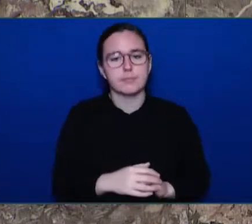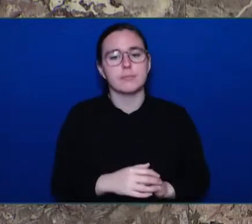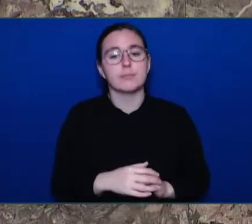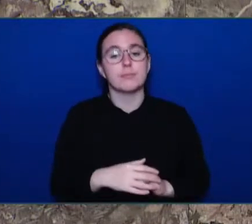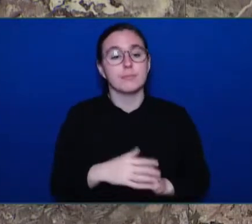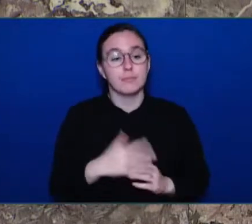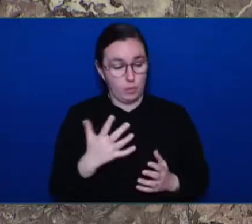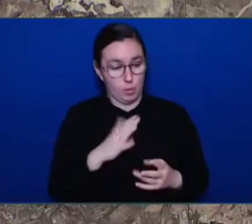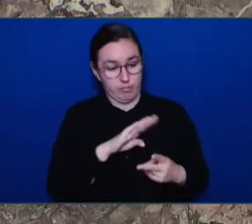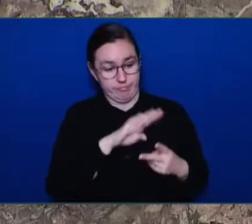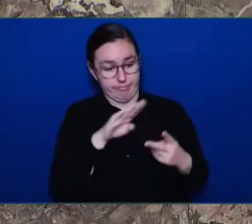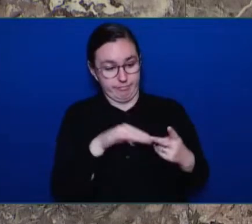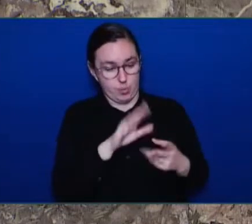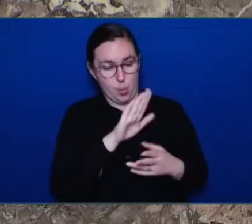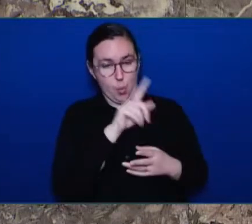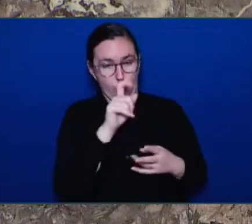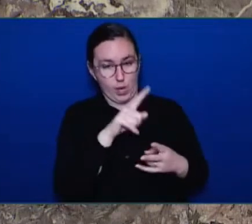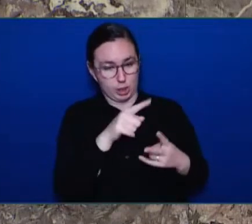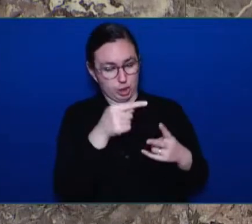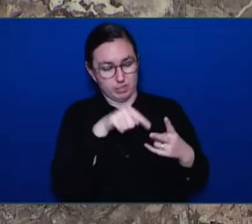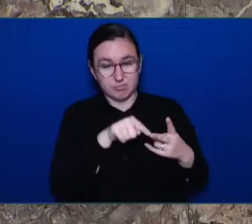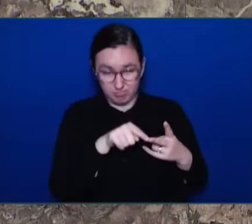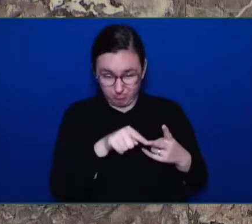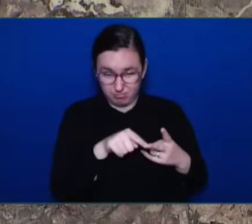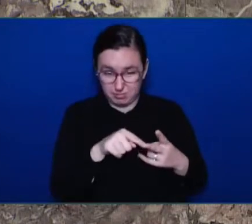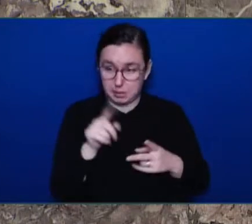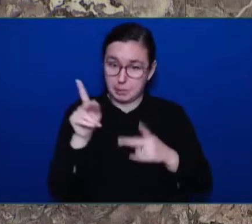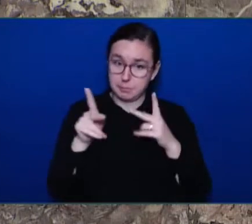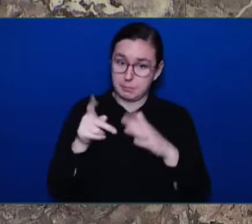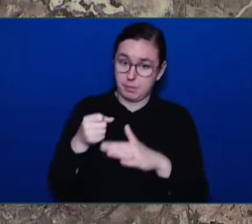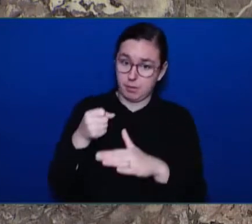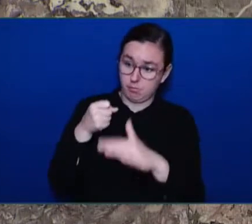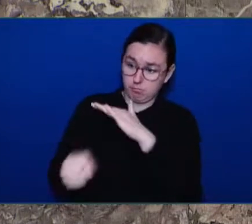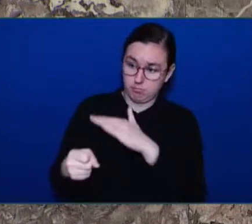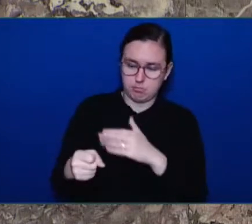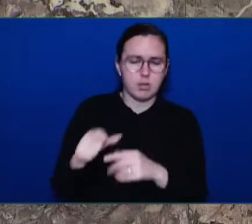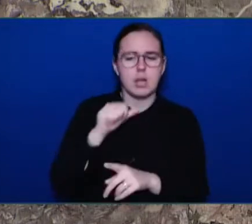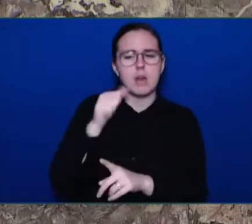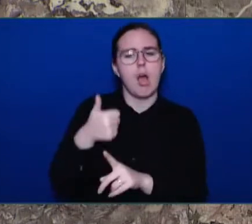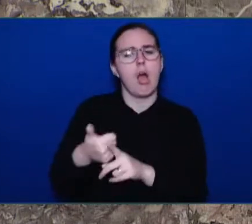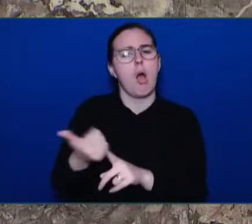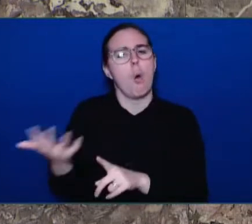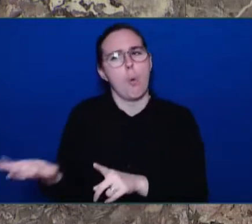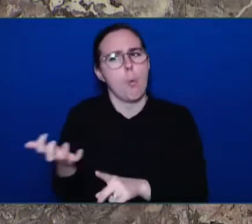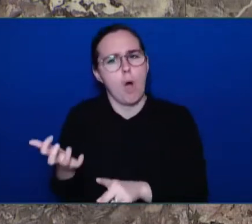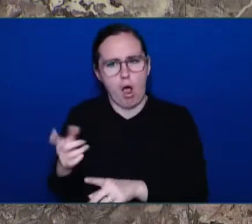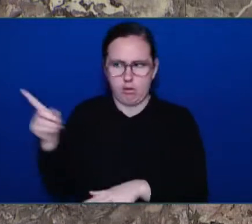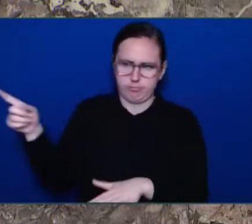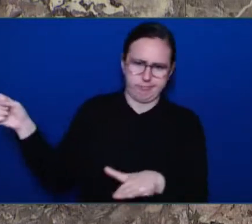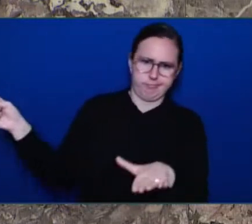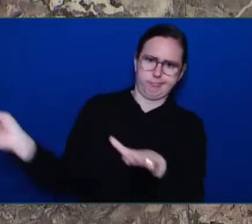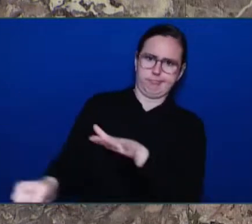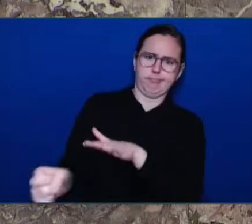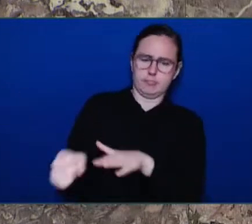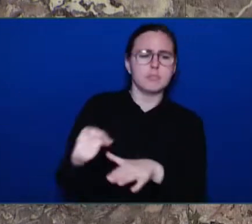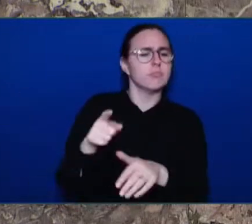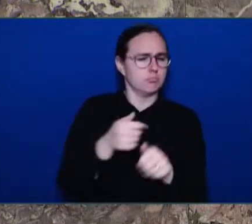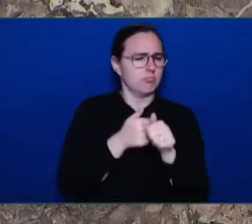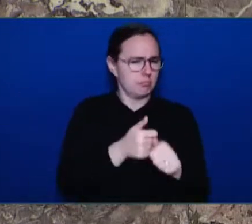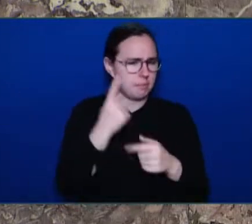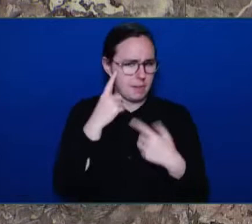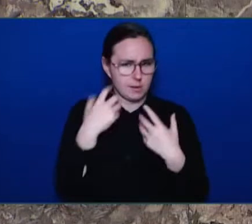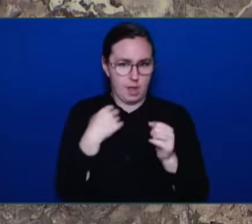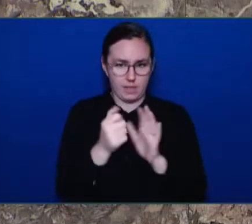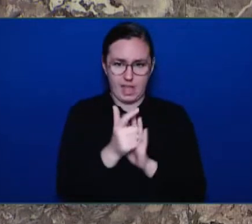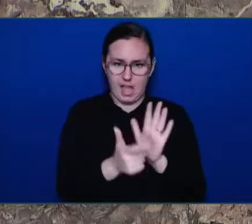detained involuntarily under the Mental Health Act. That is a tool that exists. And there are people that are detained